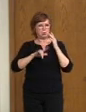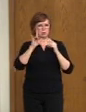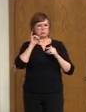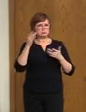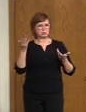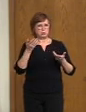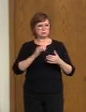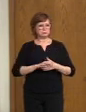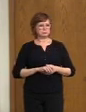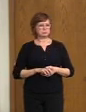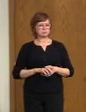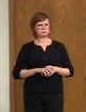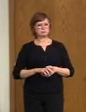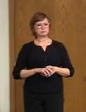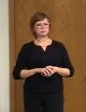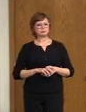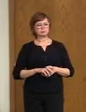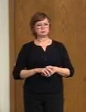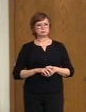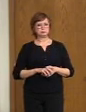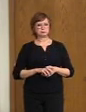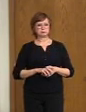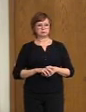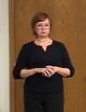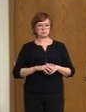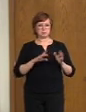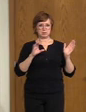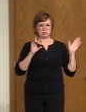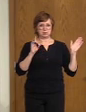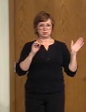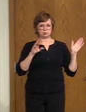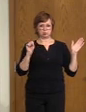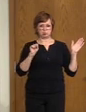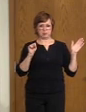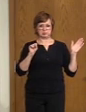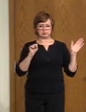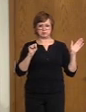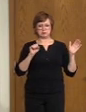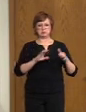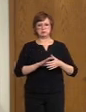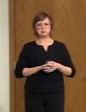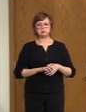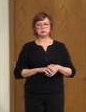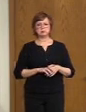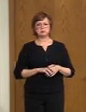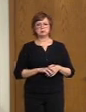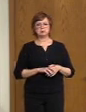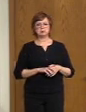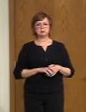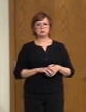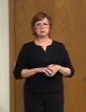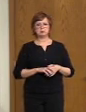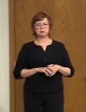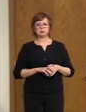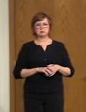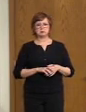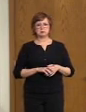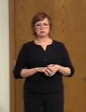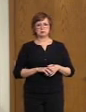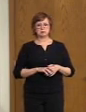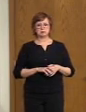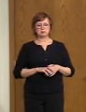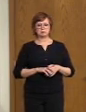you my very high-level view, Phil, but obviously some of the details will emerge in terms of what do we see in terms of